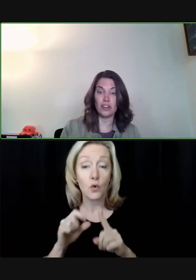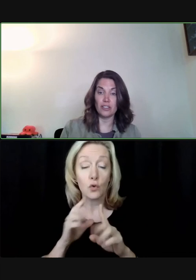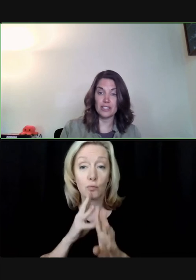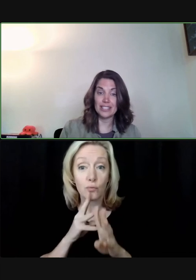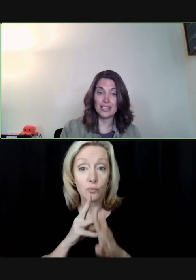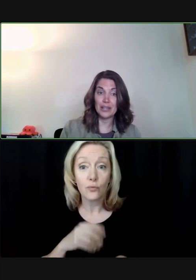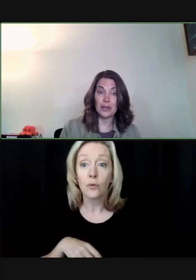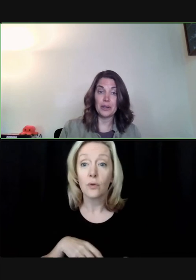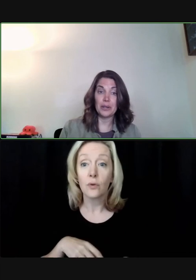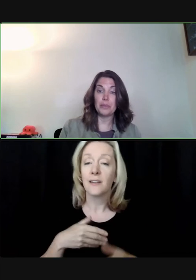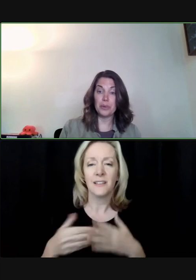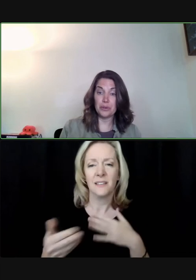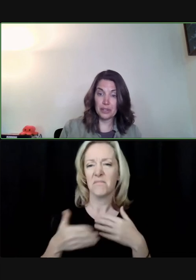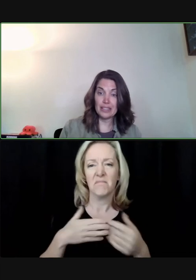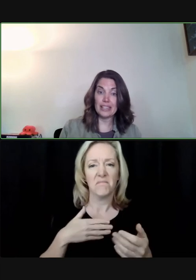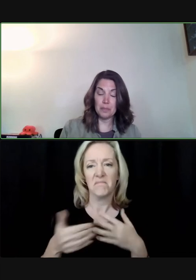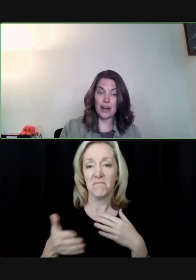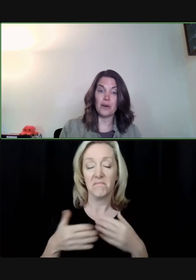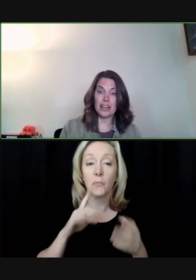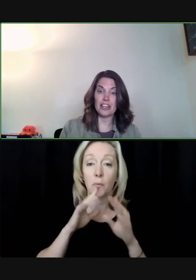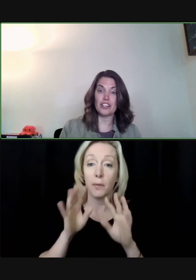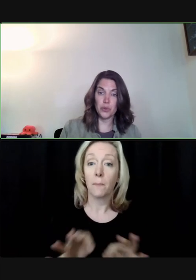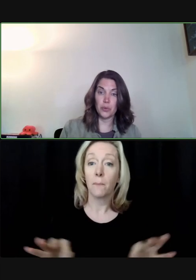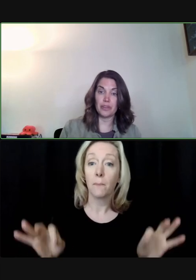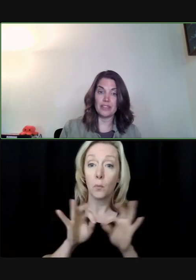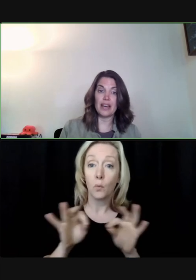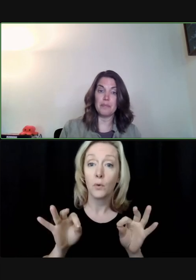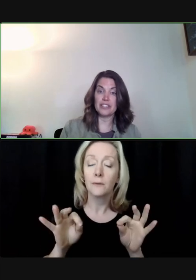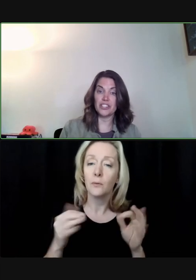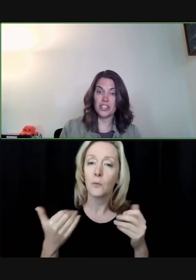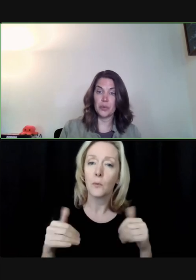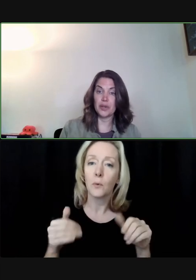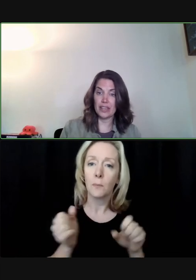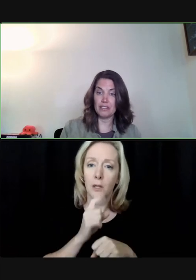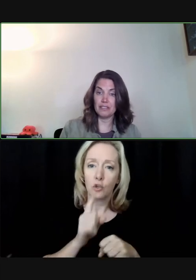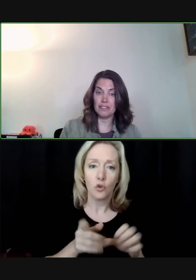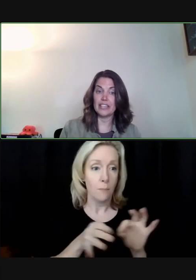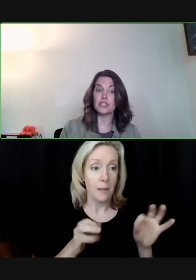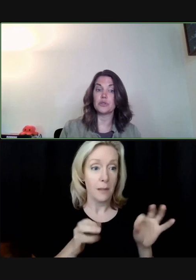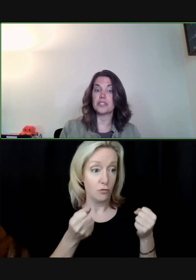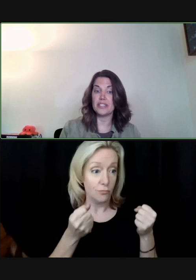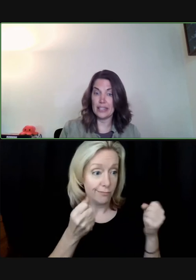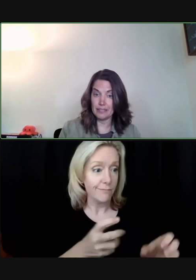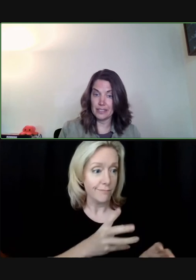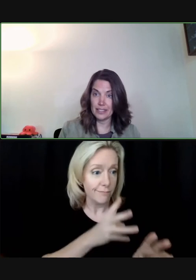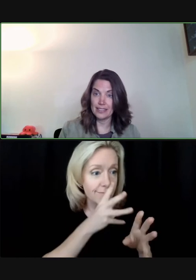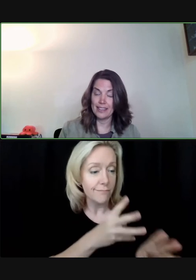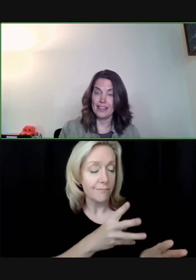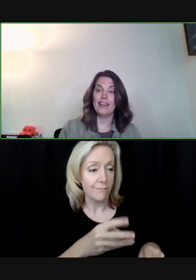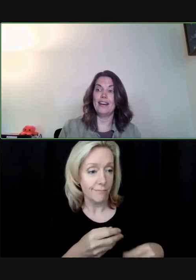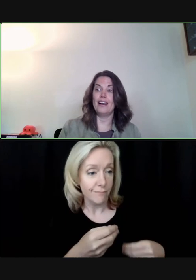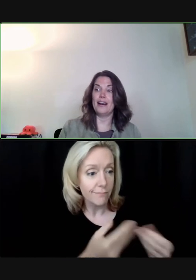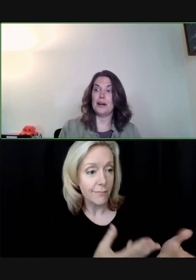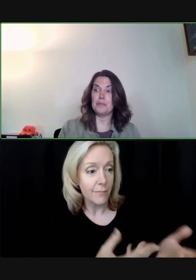or to adults, but really about making sure that that message that we give is